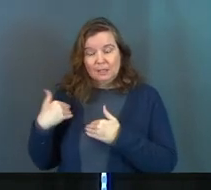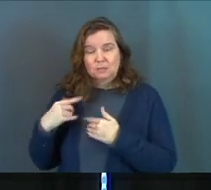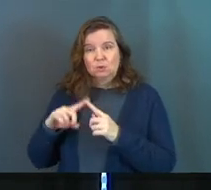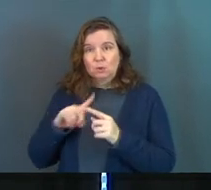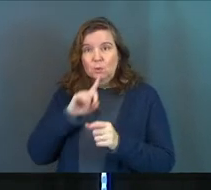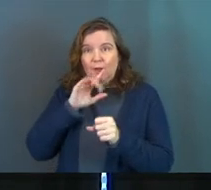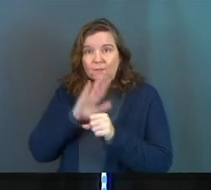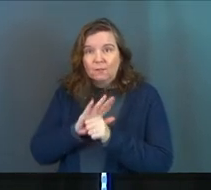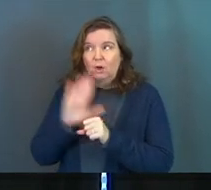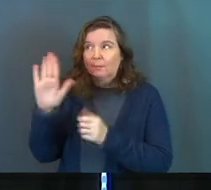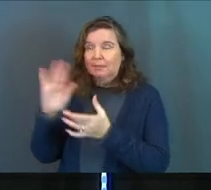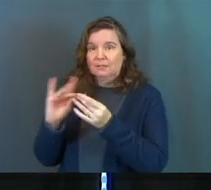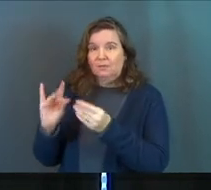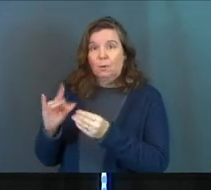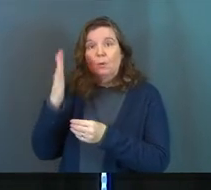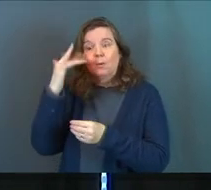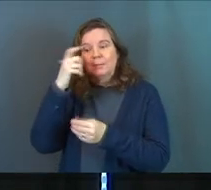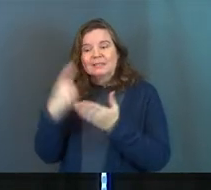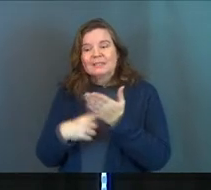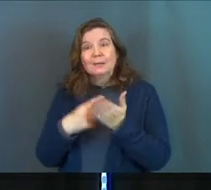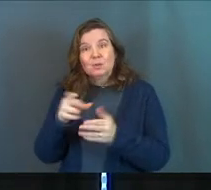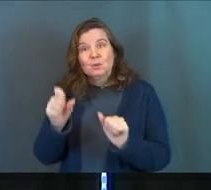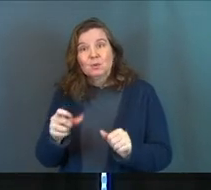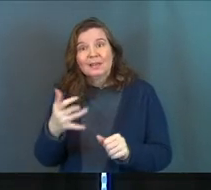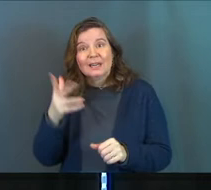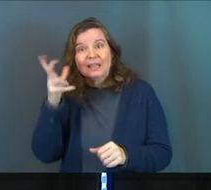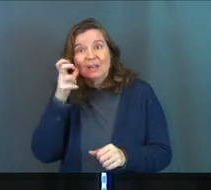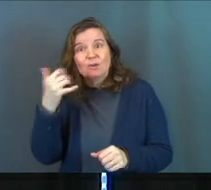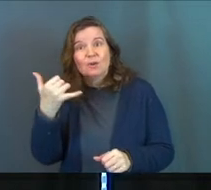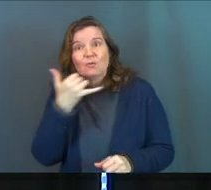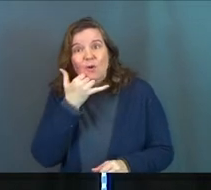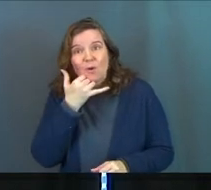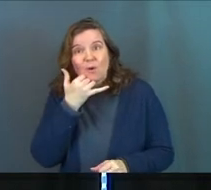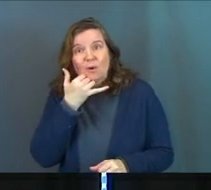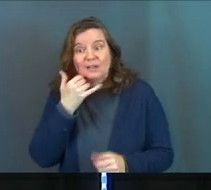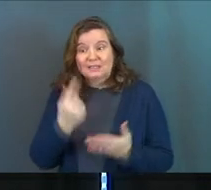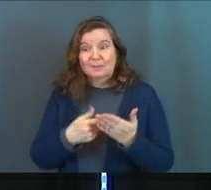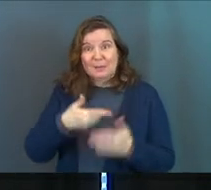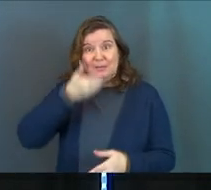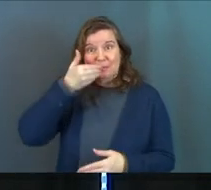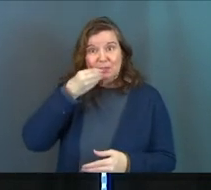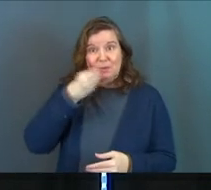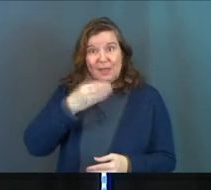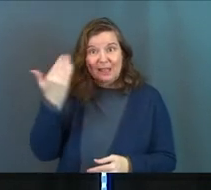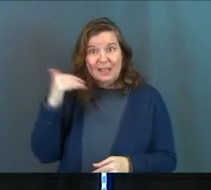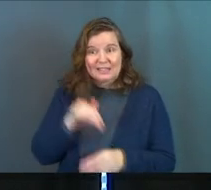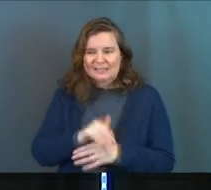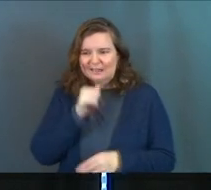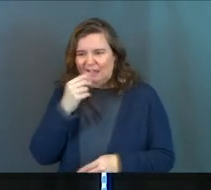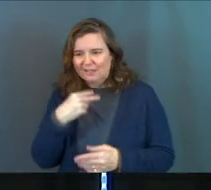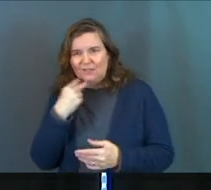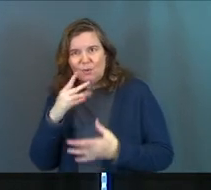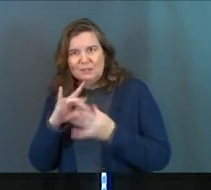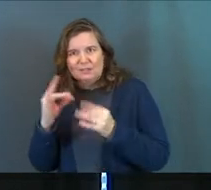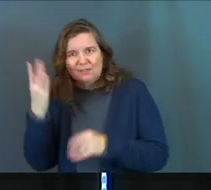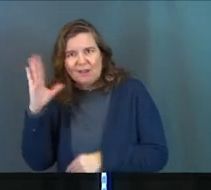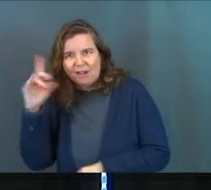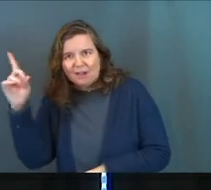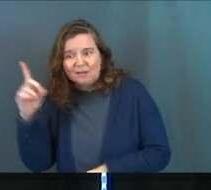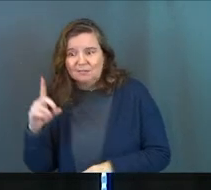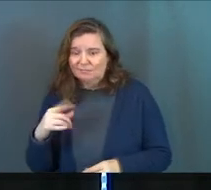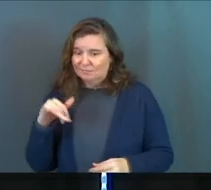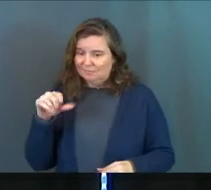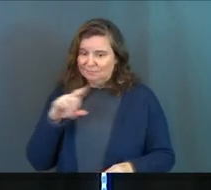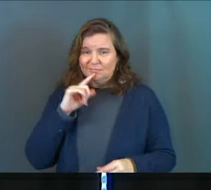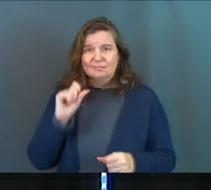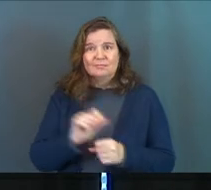to confirm his voice because sometimes you can get it wrong. Sometimes it is the pizza that you ate last night, not the voice of God. It